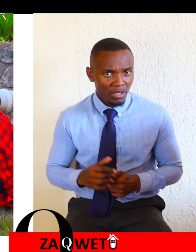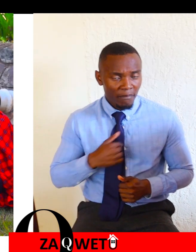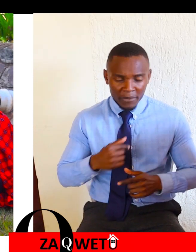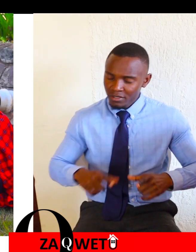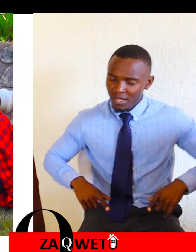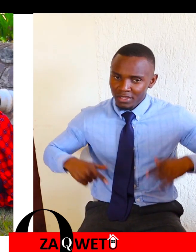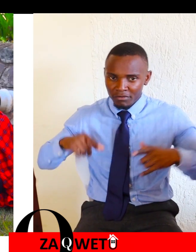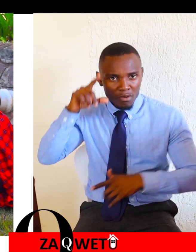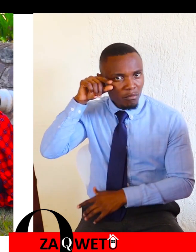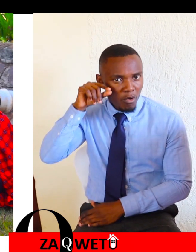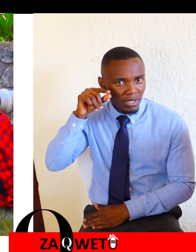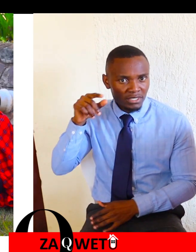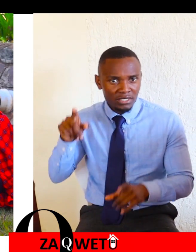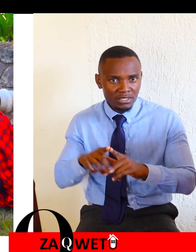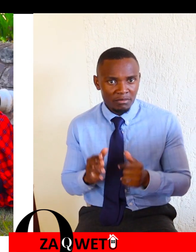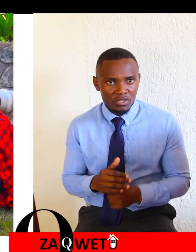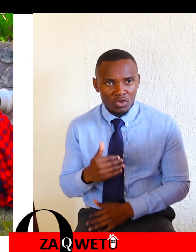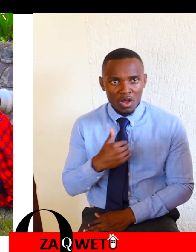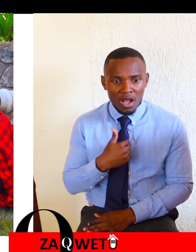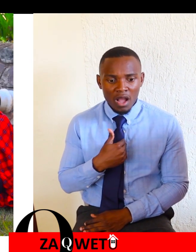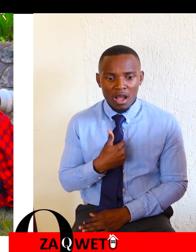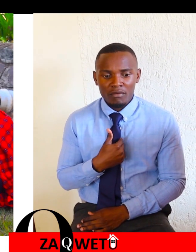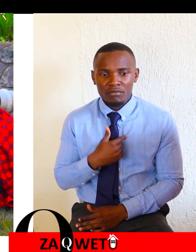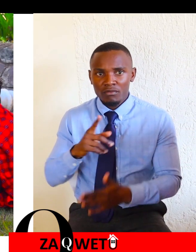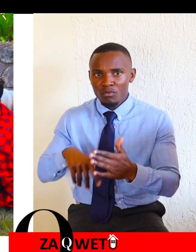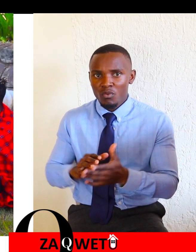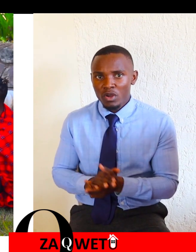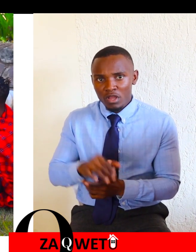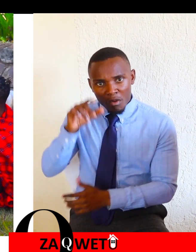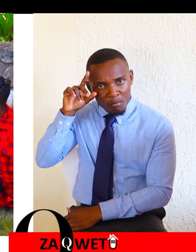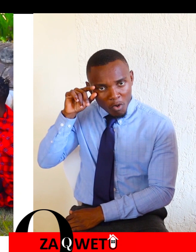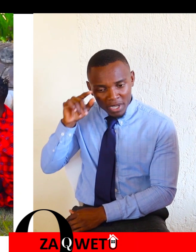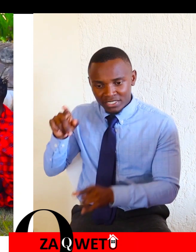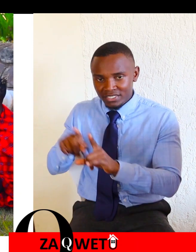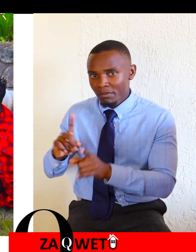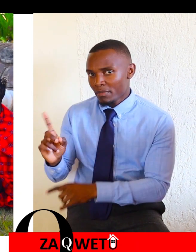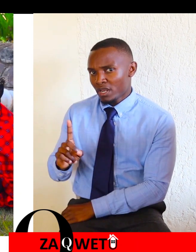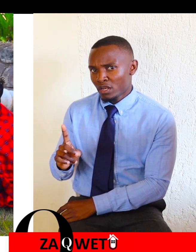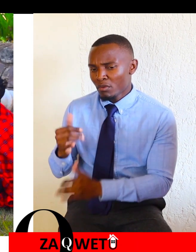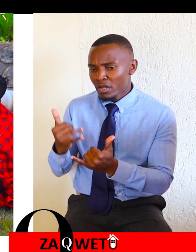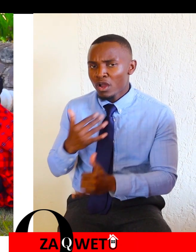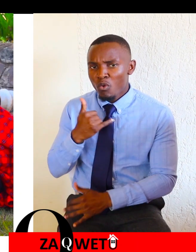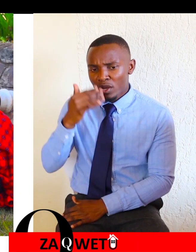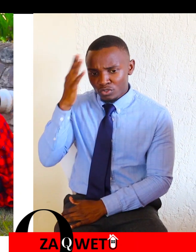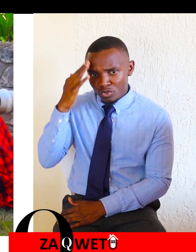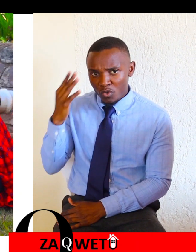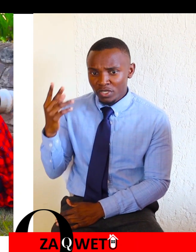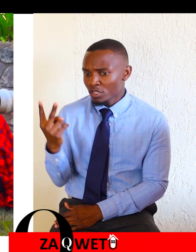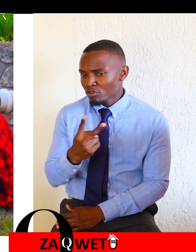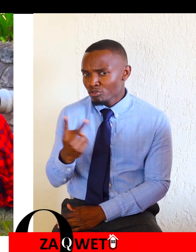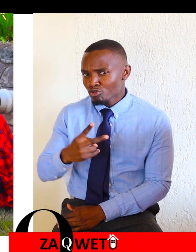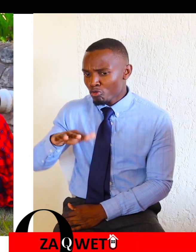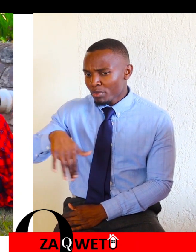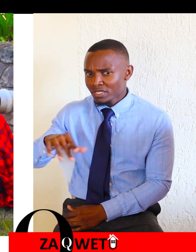And James? I'm from Mombasa. Mombasa. Yeah. So tuko na Mombasa na Nairobi. Yeah. Nataka tujue like